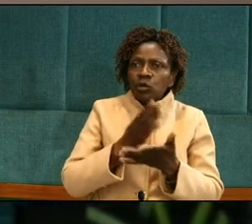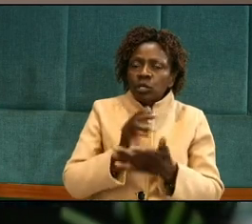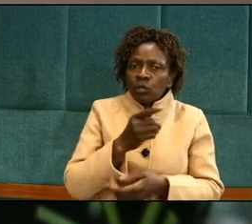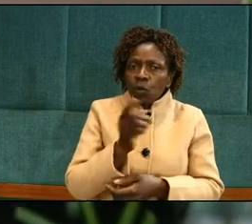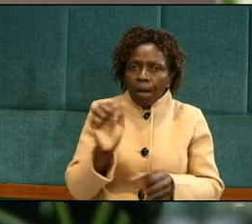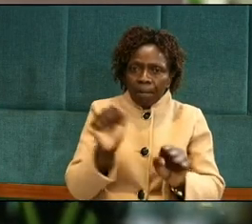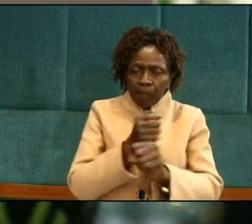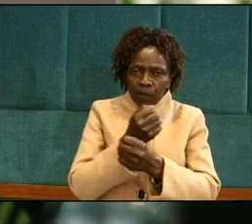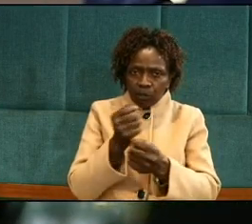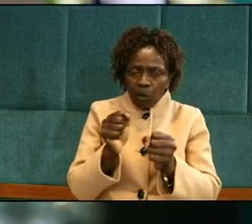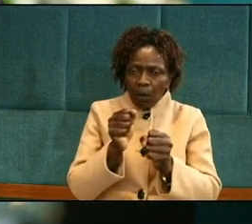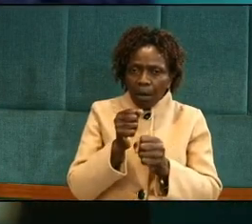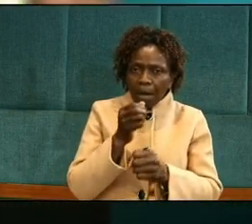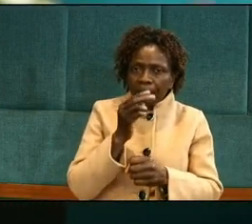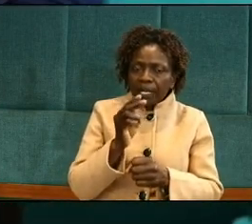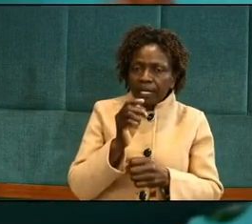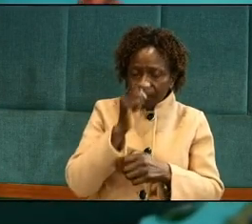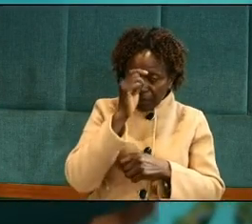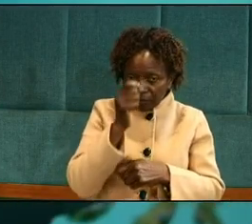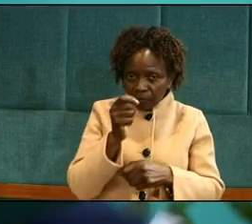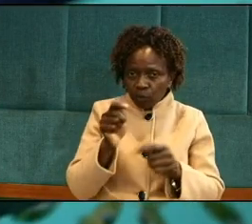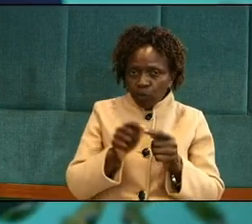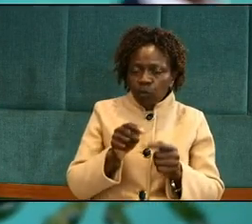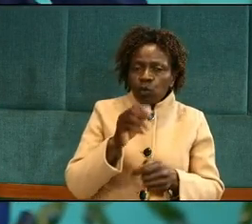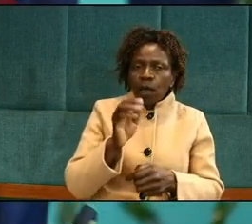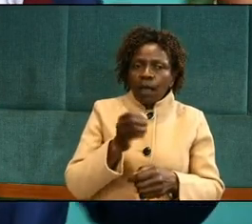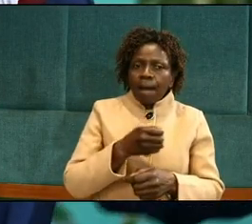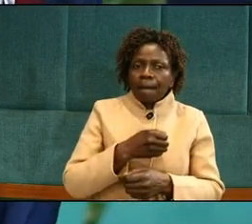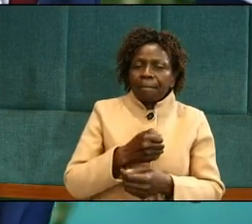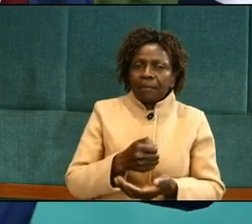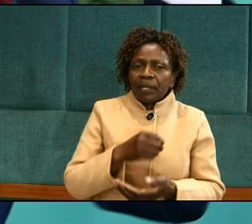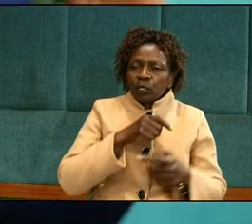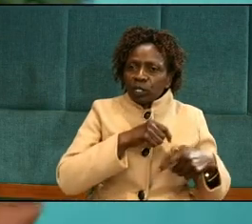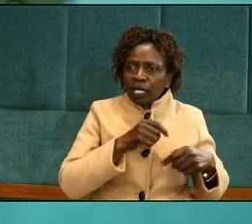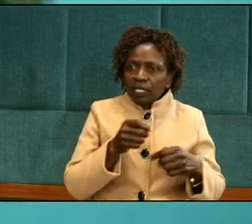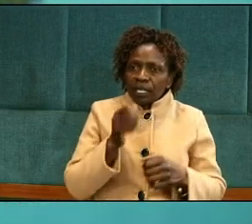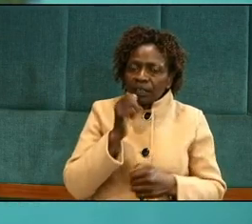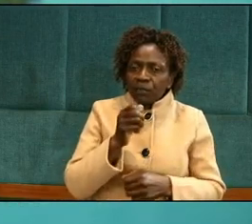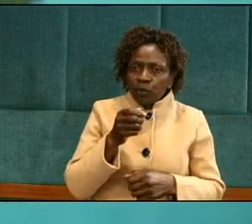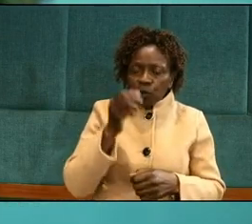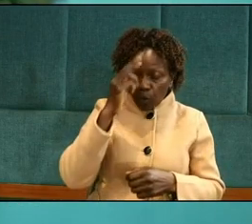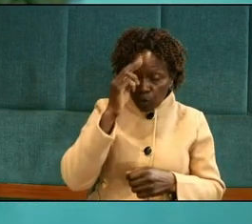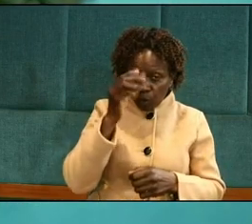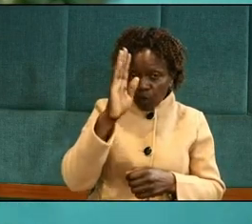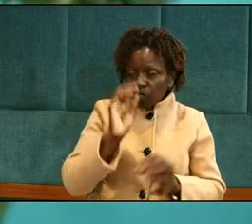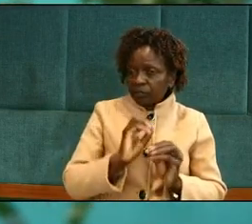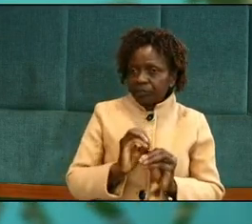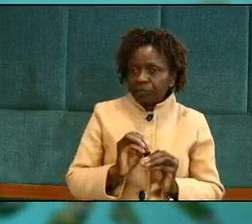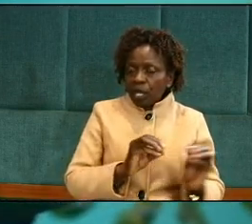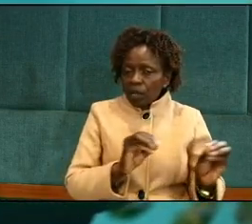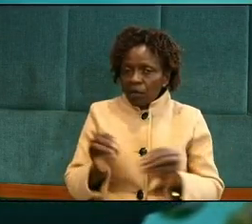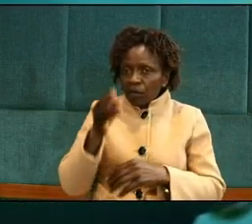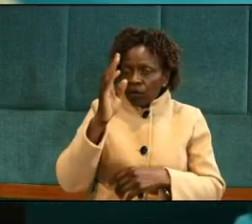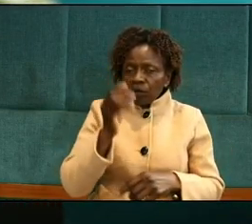you cannot be loyal to your earthly partner if there is no loyalty with God. Remove God